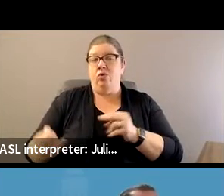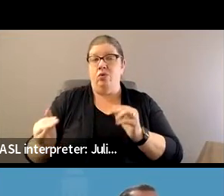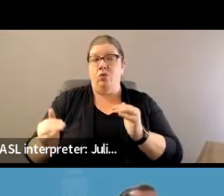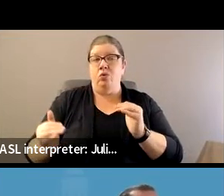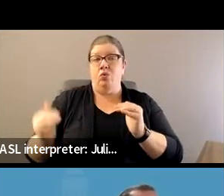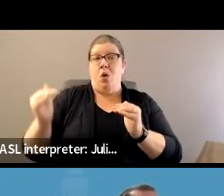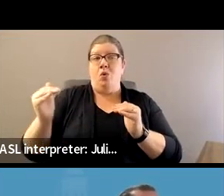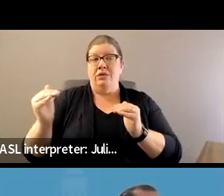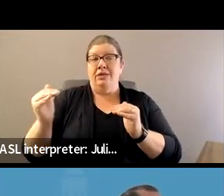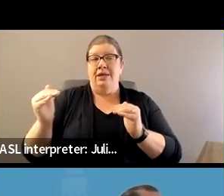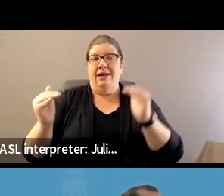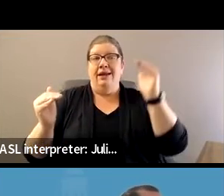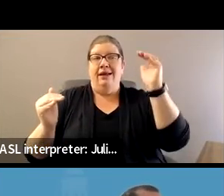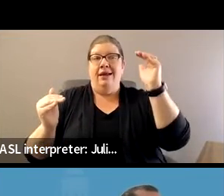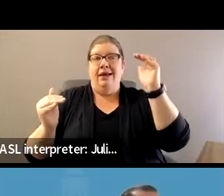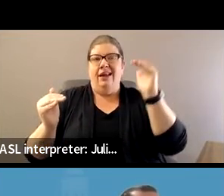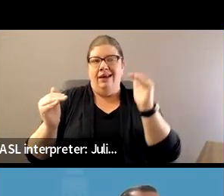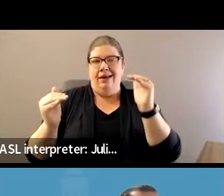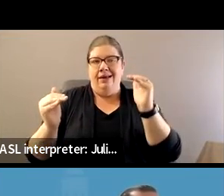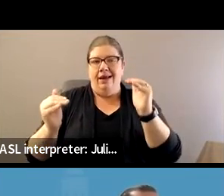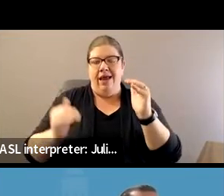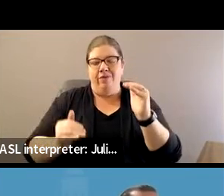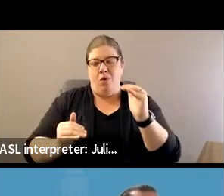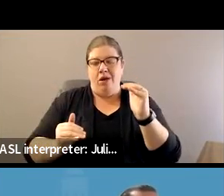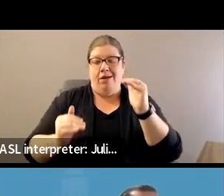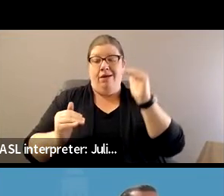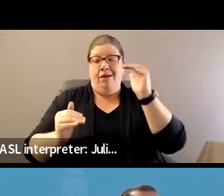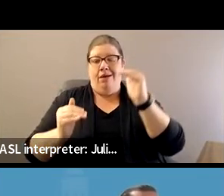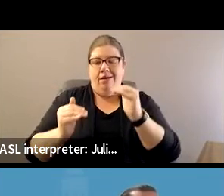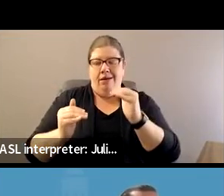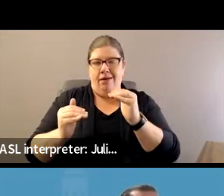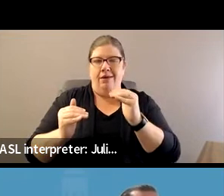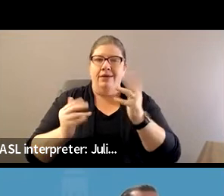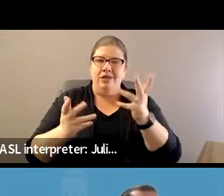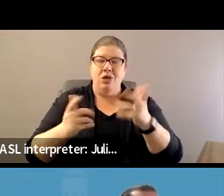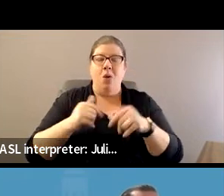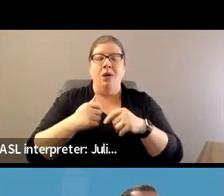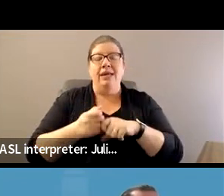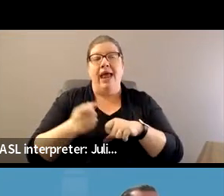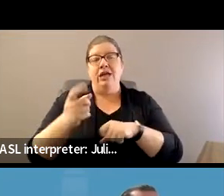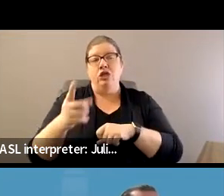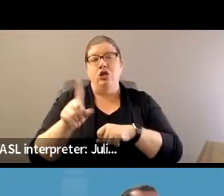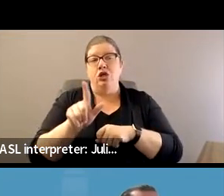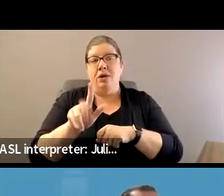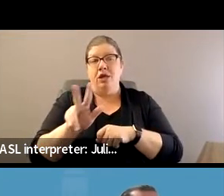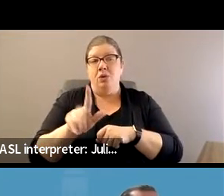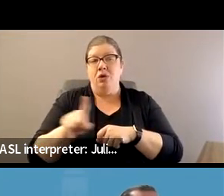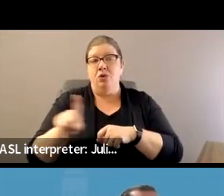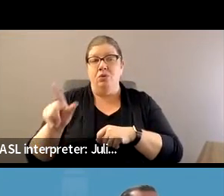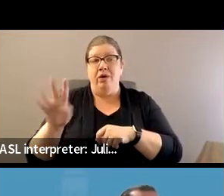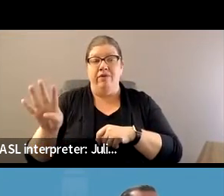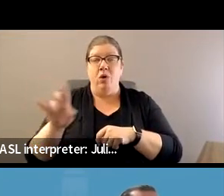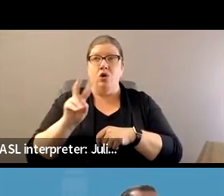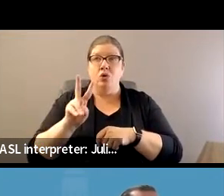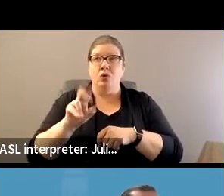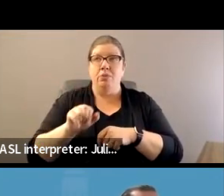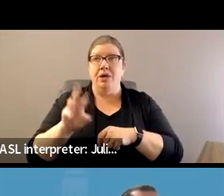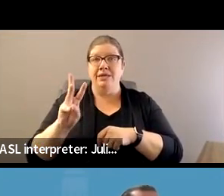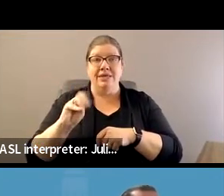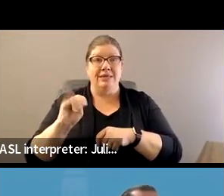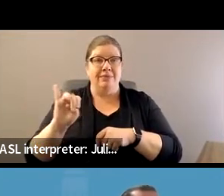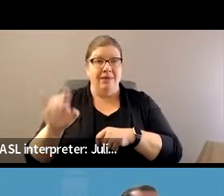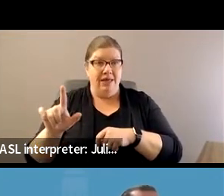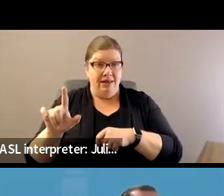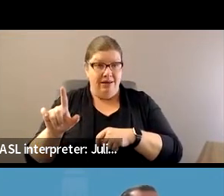the glass shrinks. So next year for 23-24, it would be only 2.6 million. But